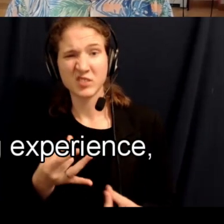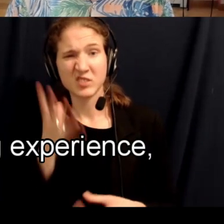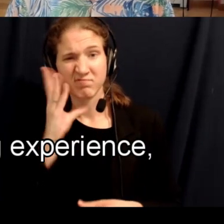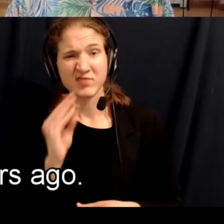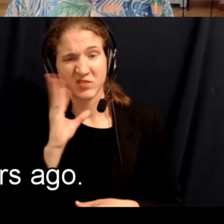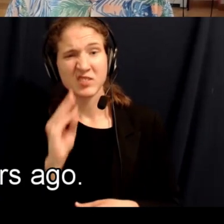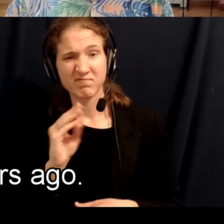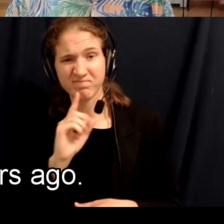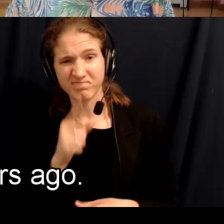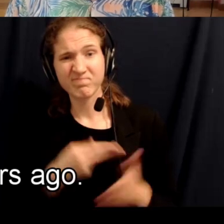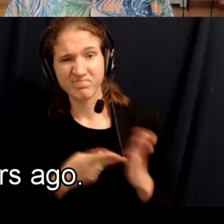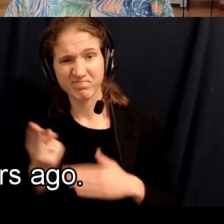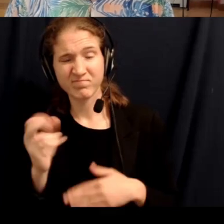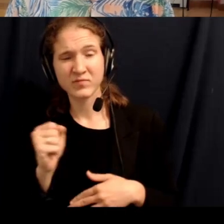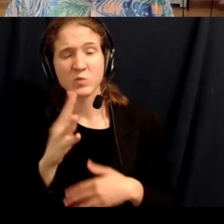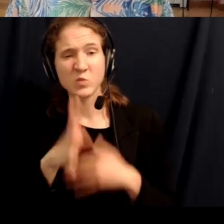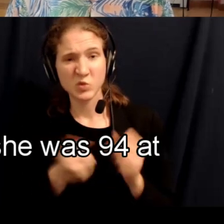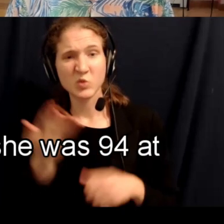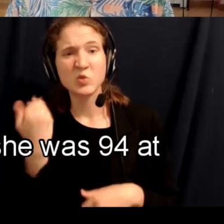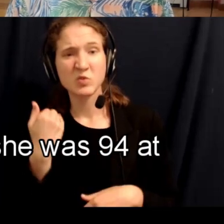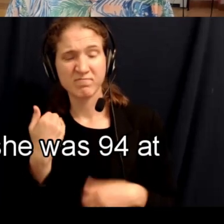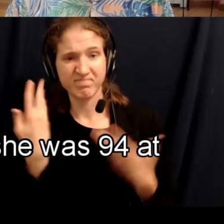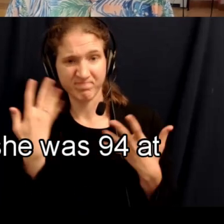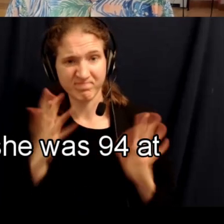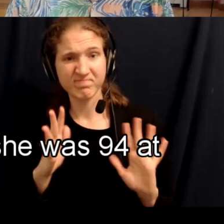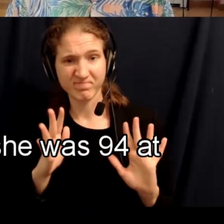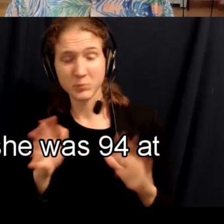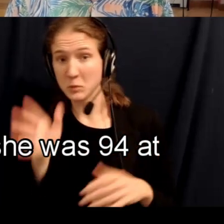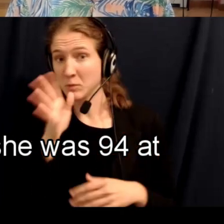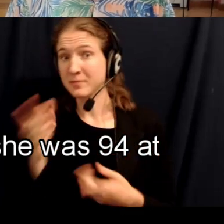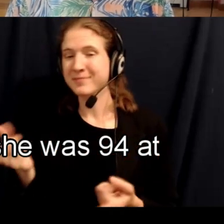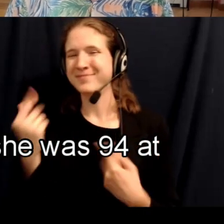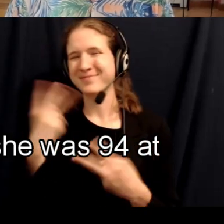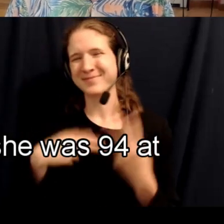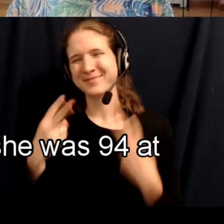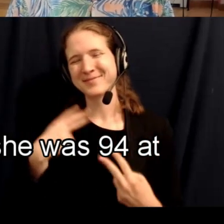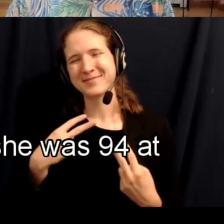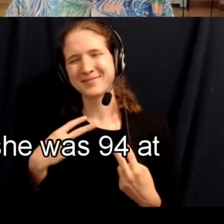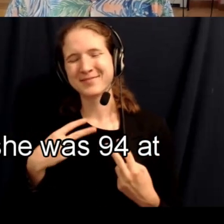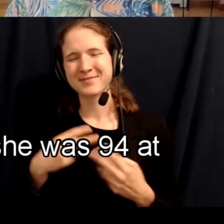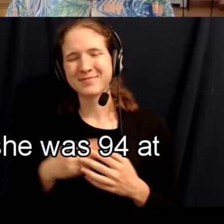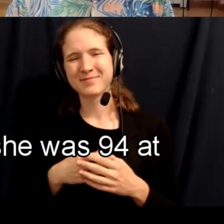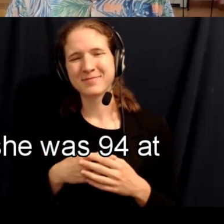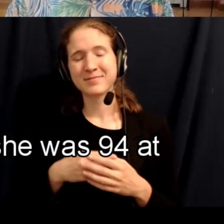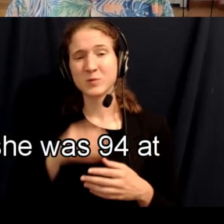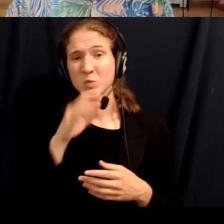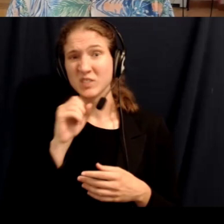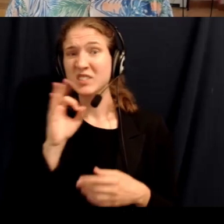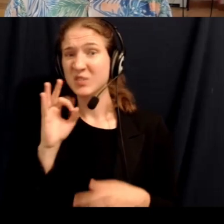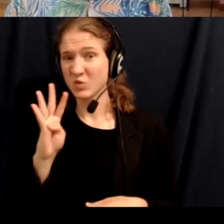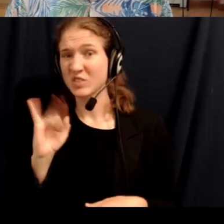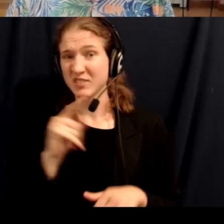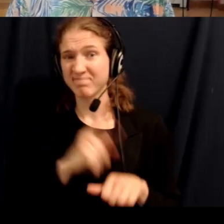experience, I have to say. I did it about 4 years ago. She was here visiting, and she was 94 at the